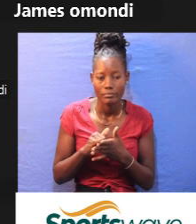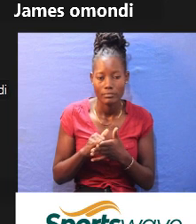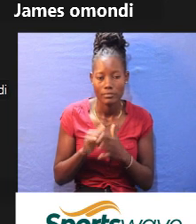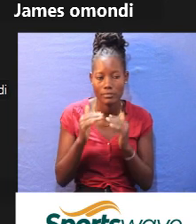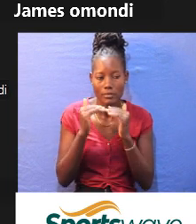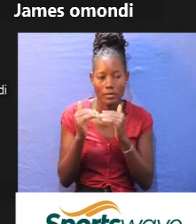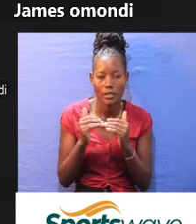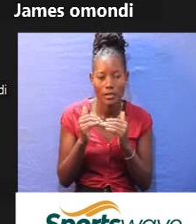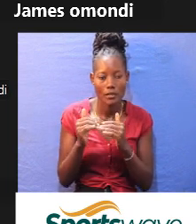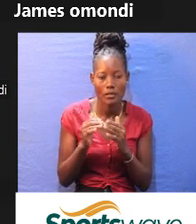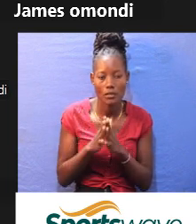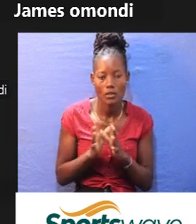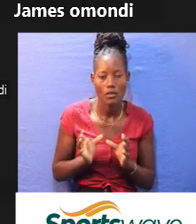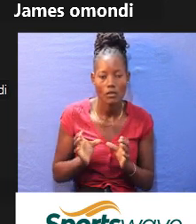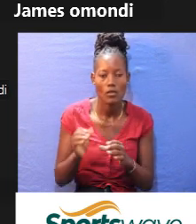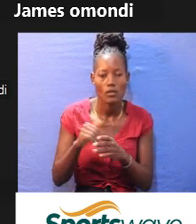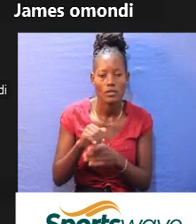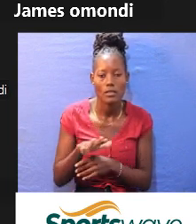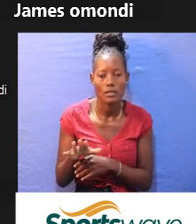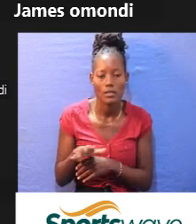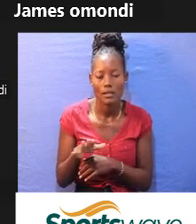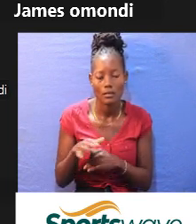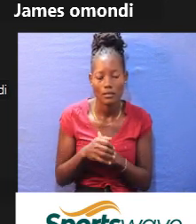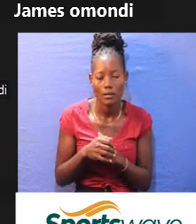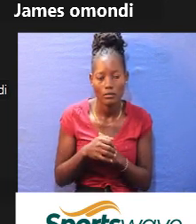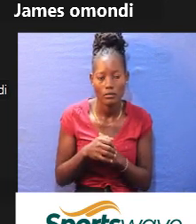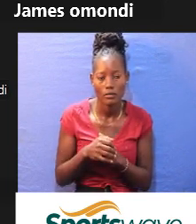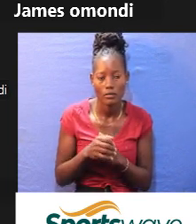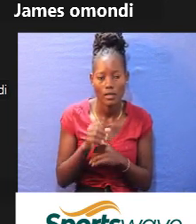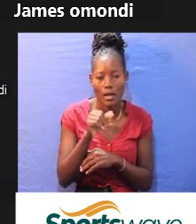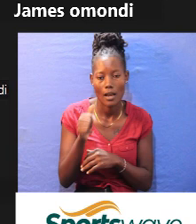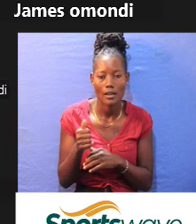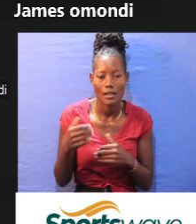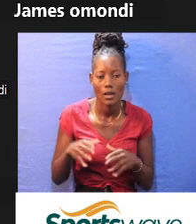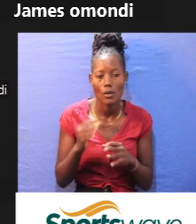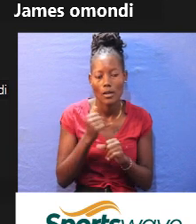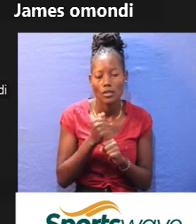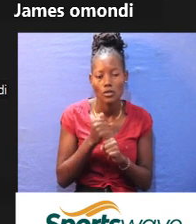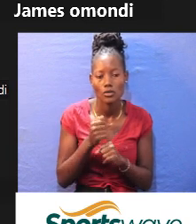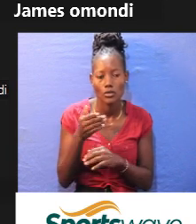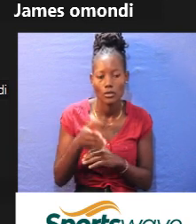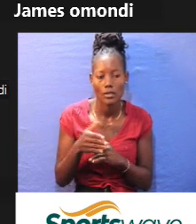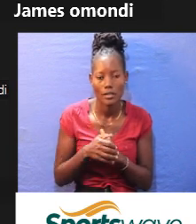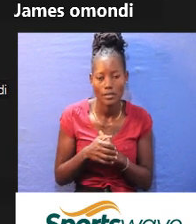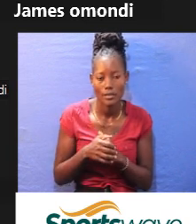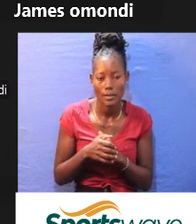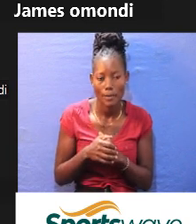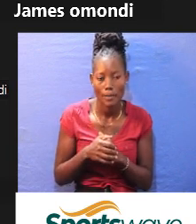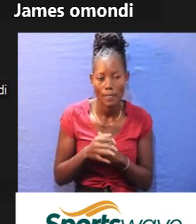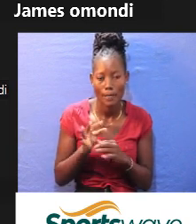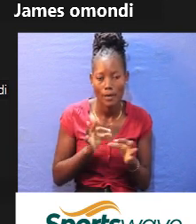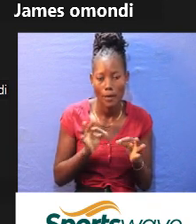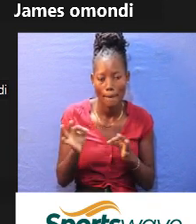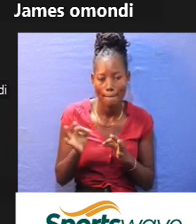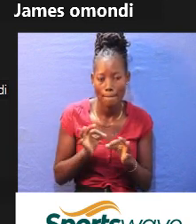more force into the ground relative to the body weight. Another way to do this is to measure their jump.